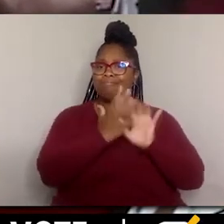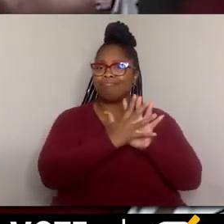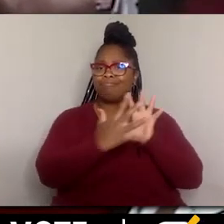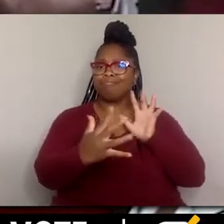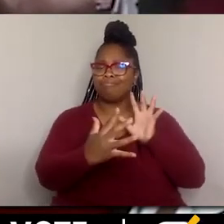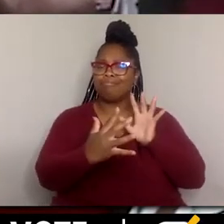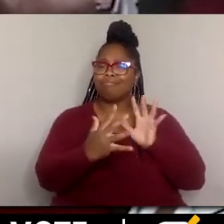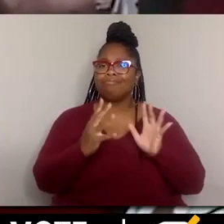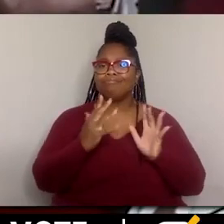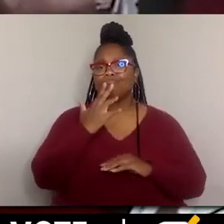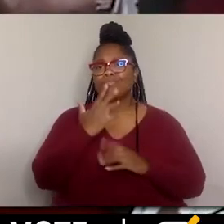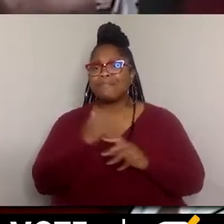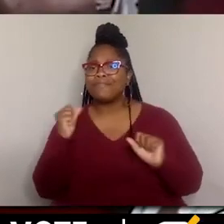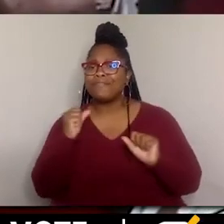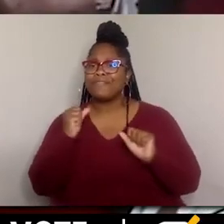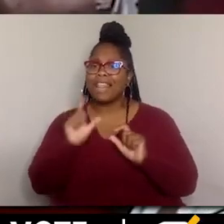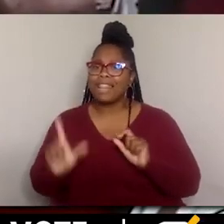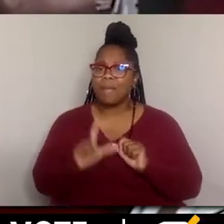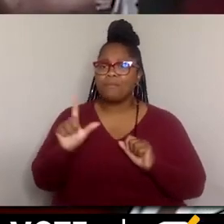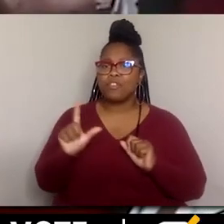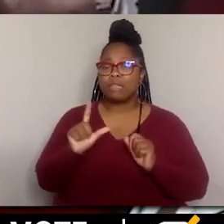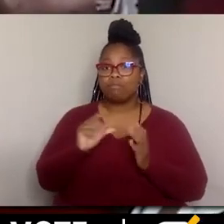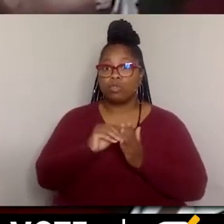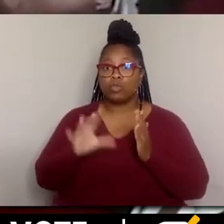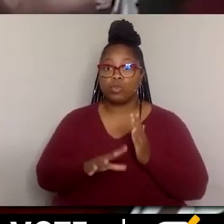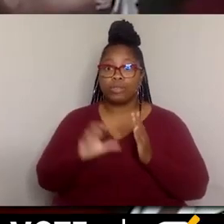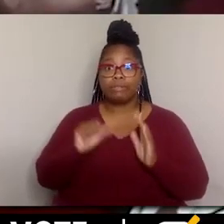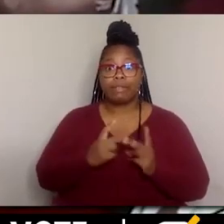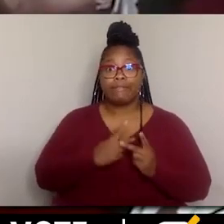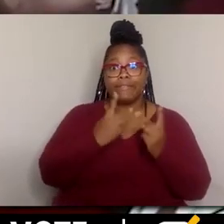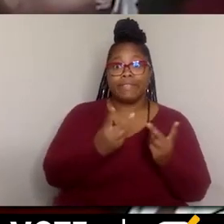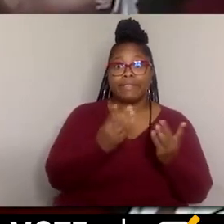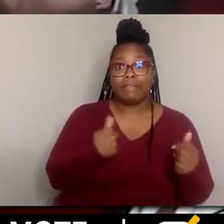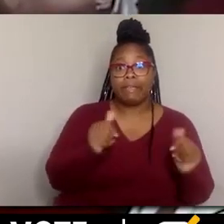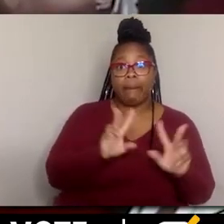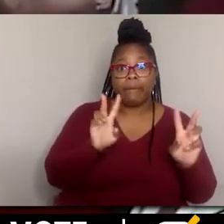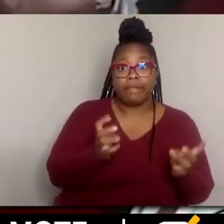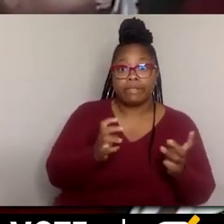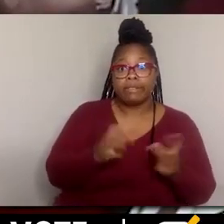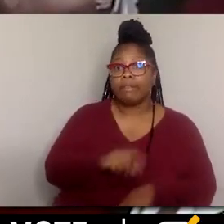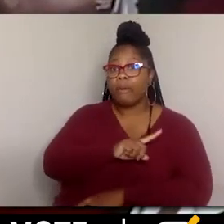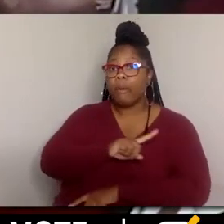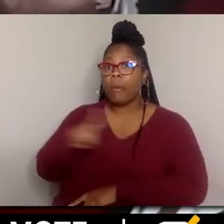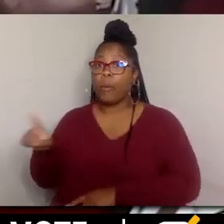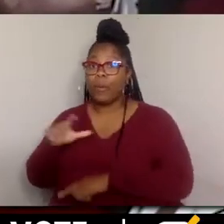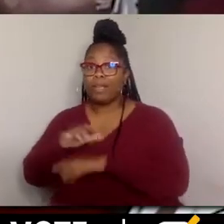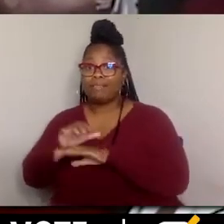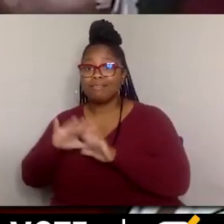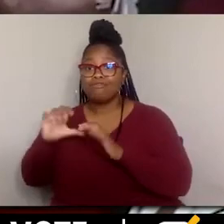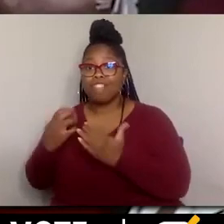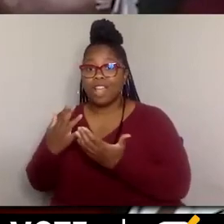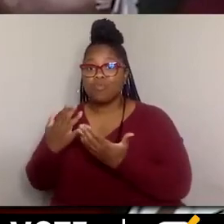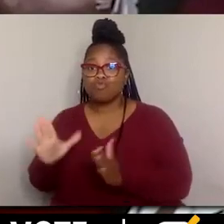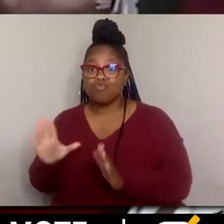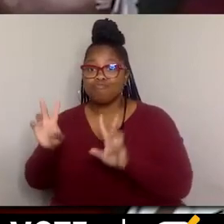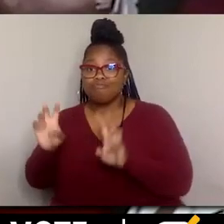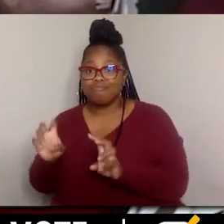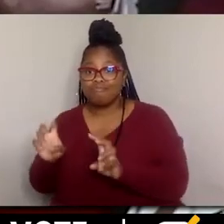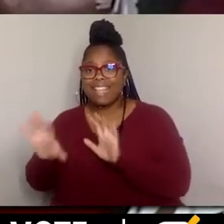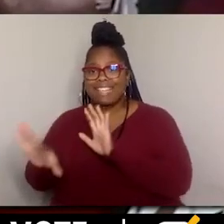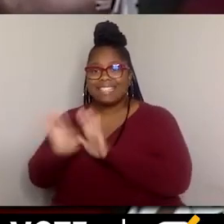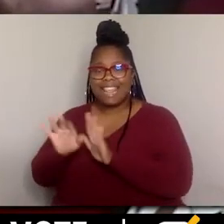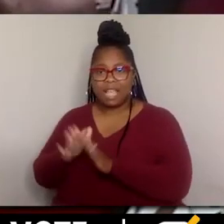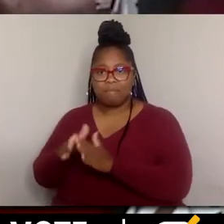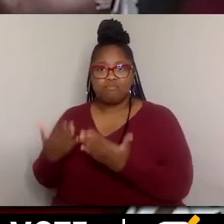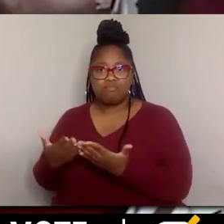visit campus, head up to their English classroom, and self-select books. The next book they